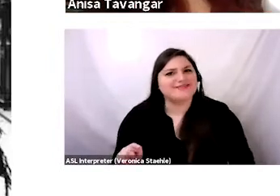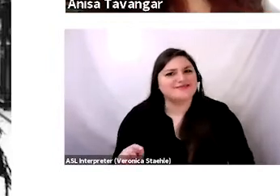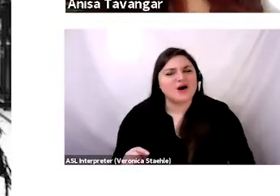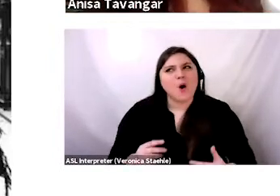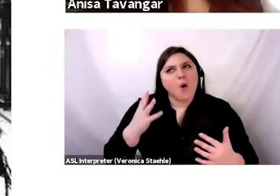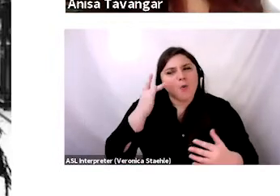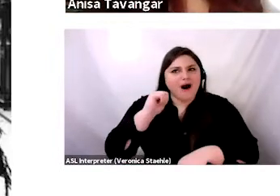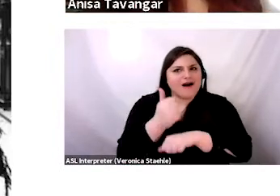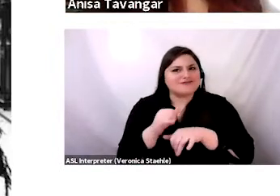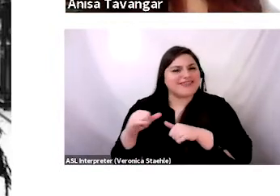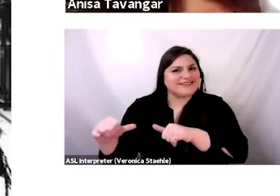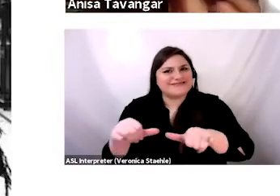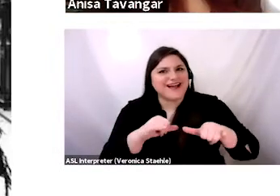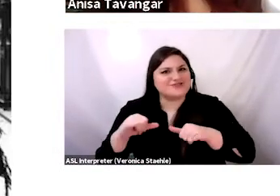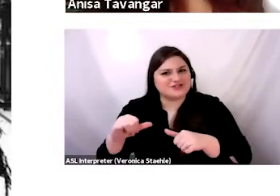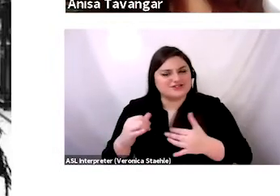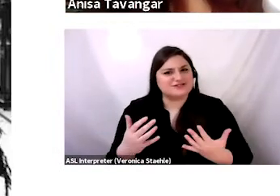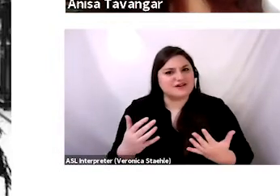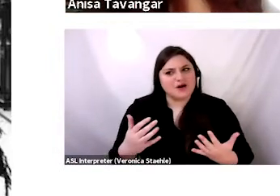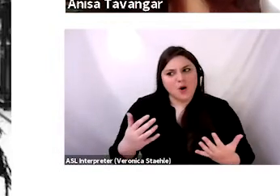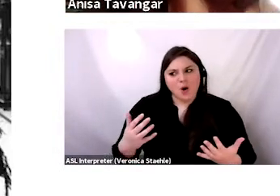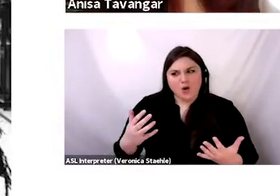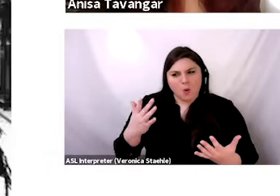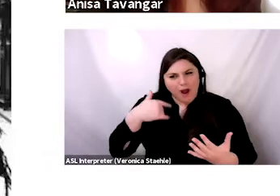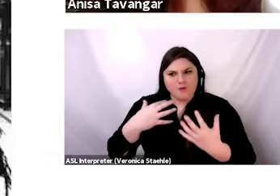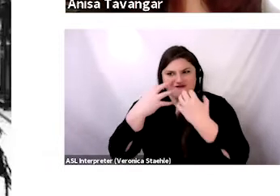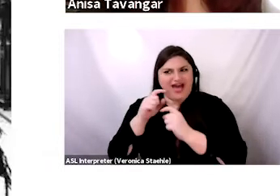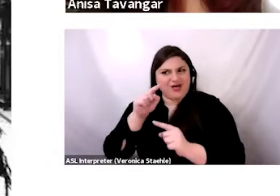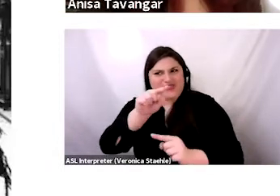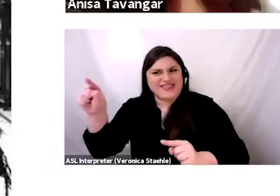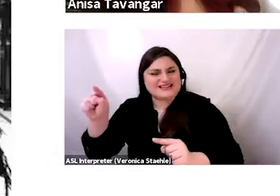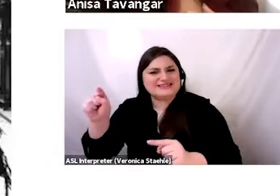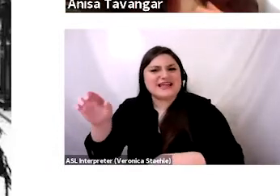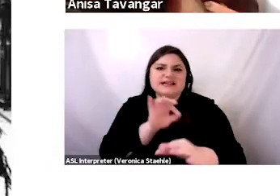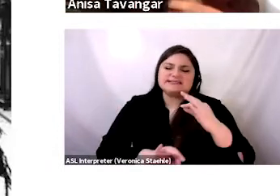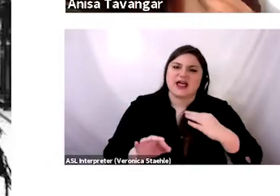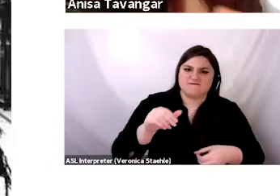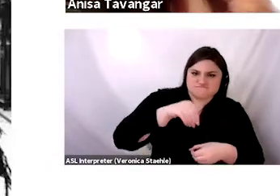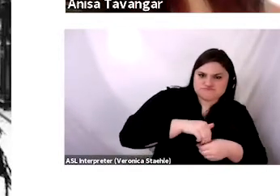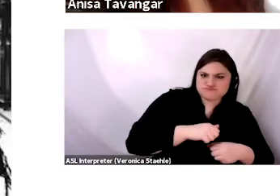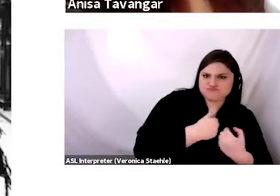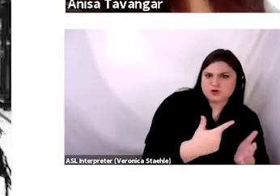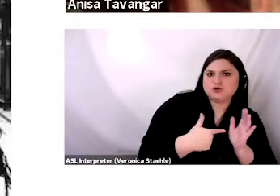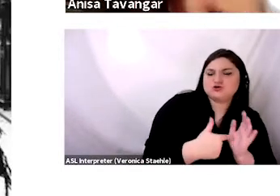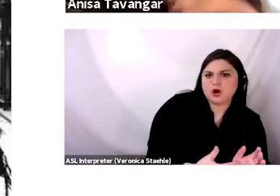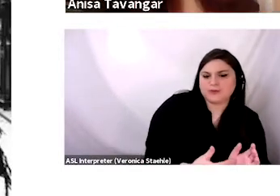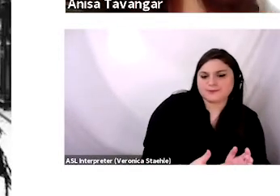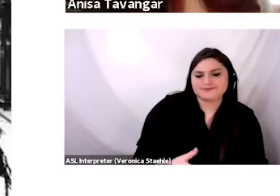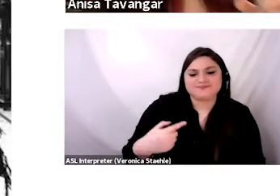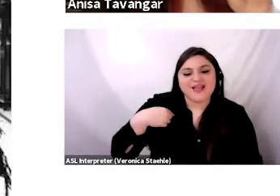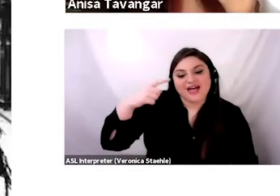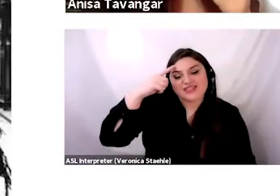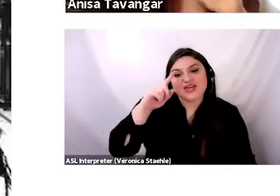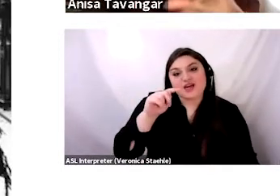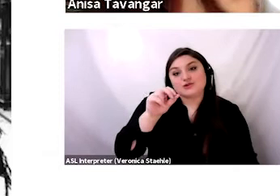set. So in the case of what Toni Morrison expresses, it's really about moving ourselves